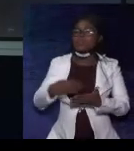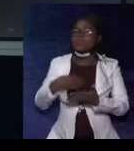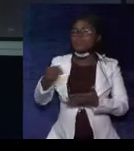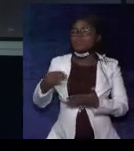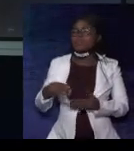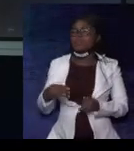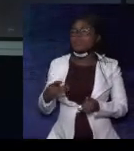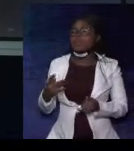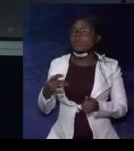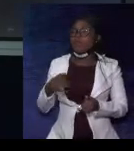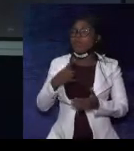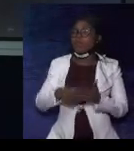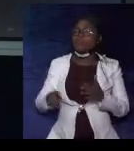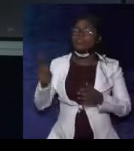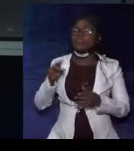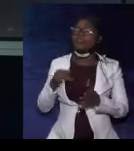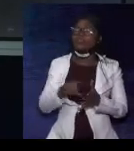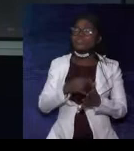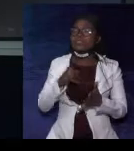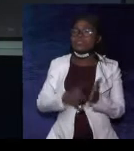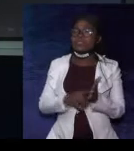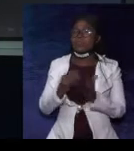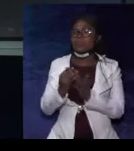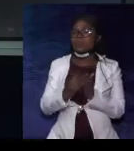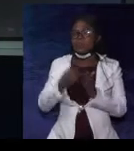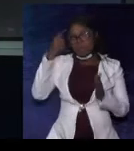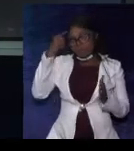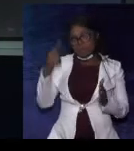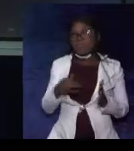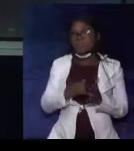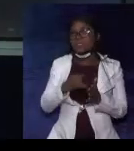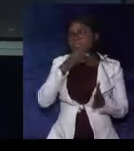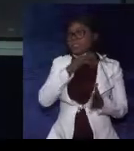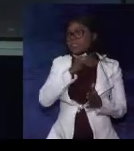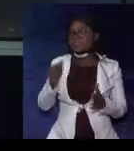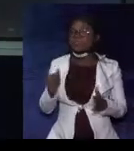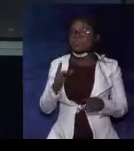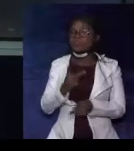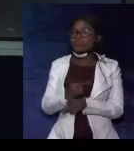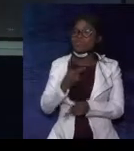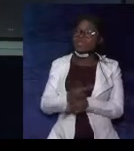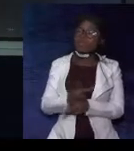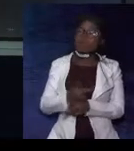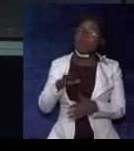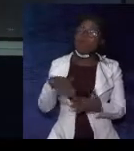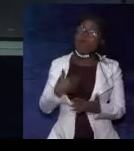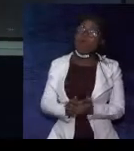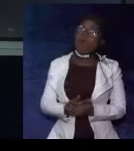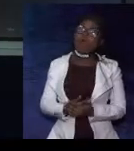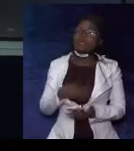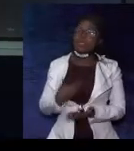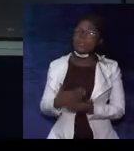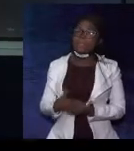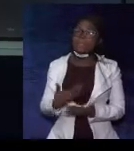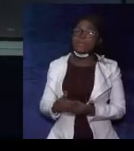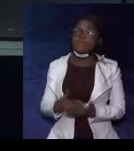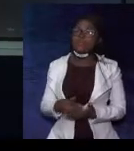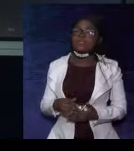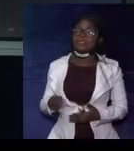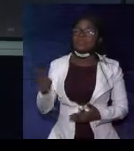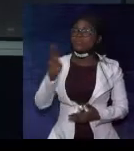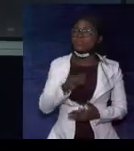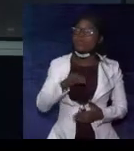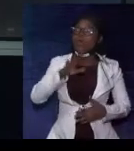record. What do we use farm expenditure record for? It is a record to keep all the money spent on the